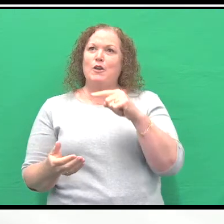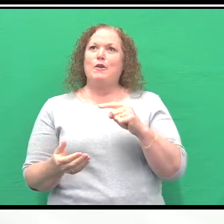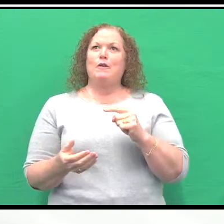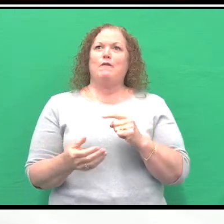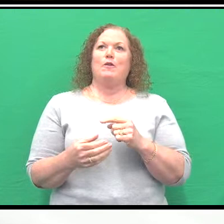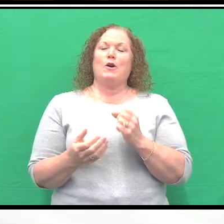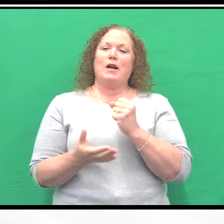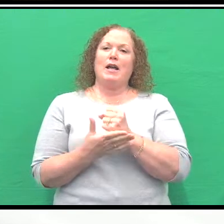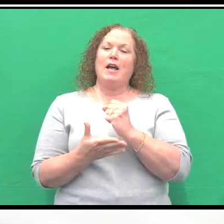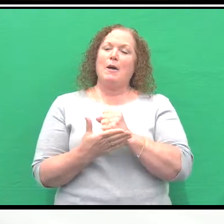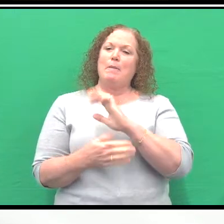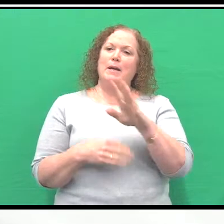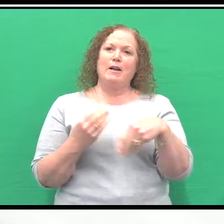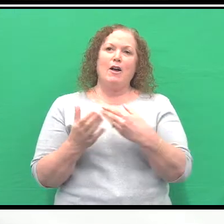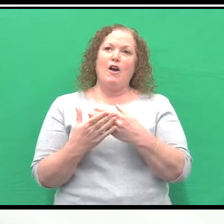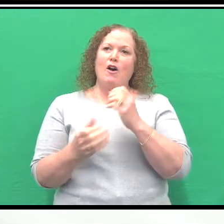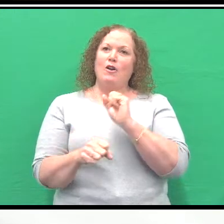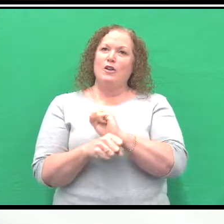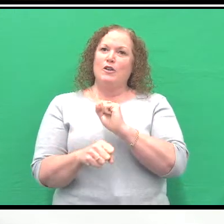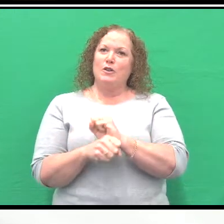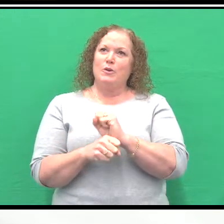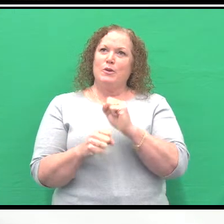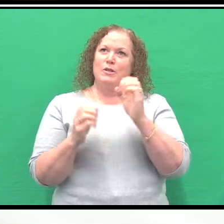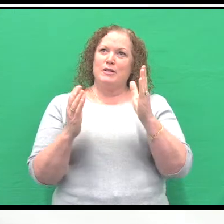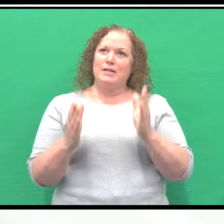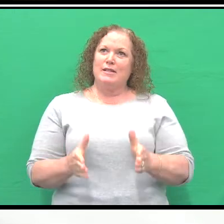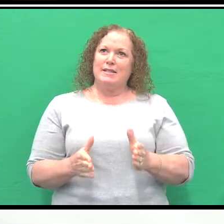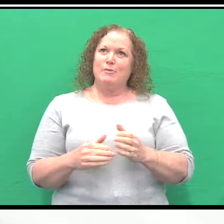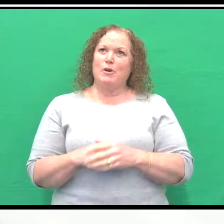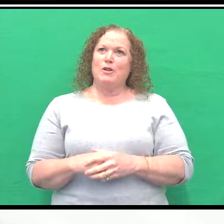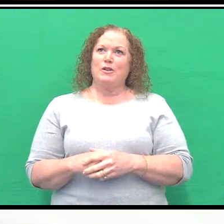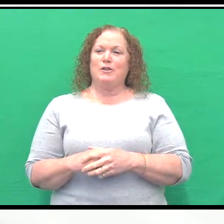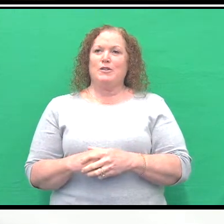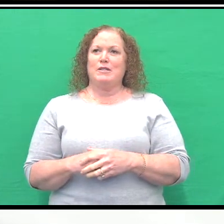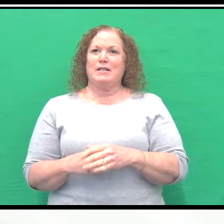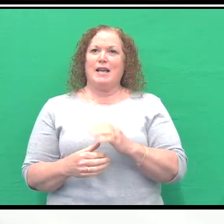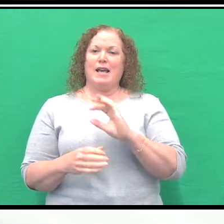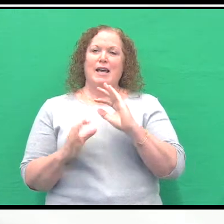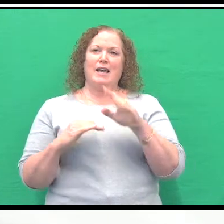support all students and staff and families here in Palm Springs.